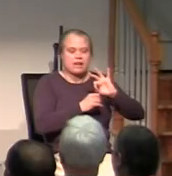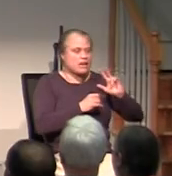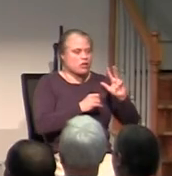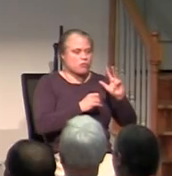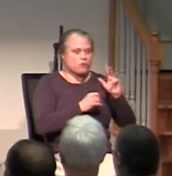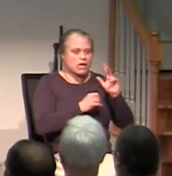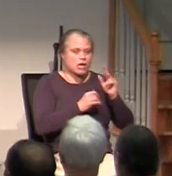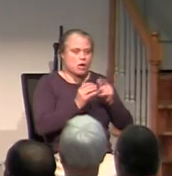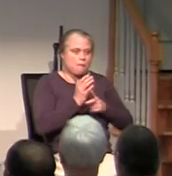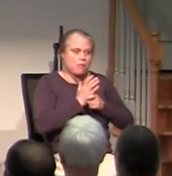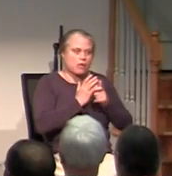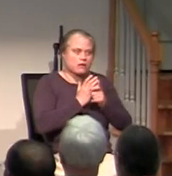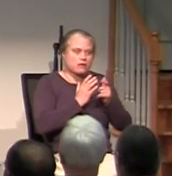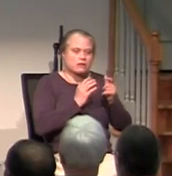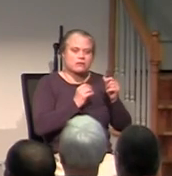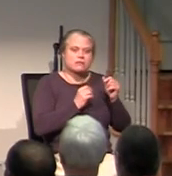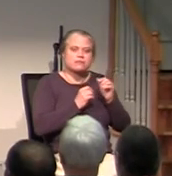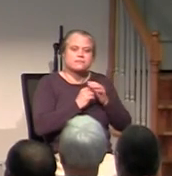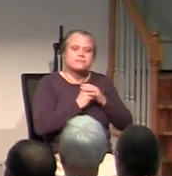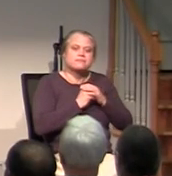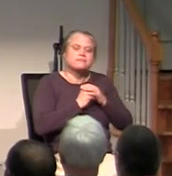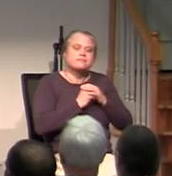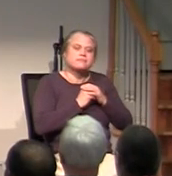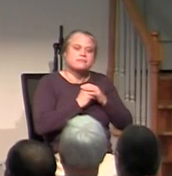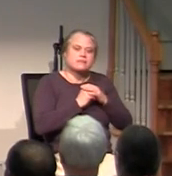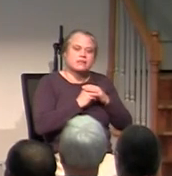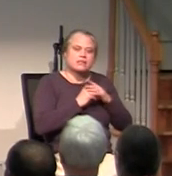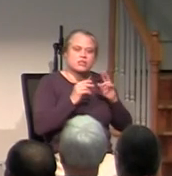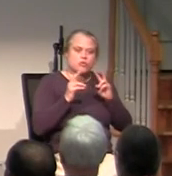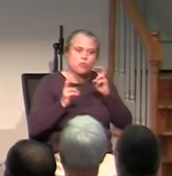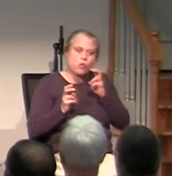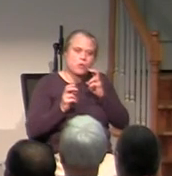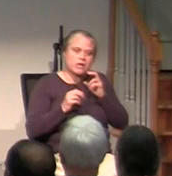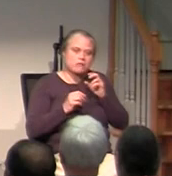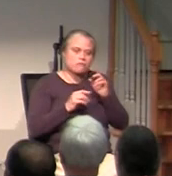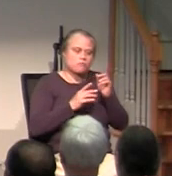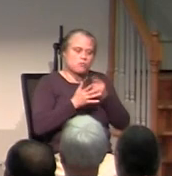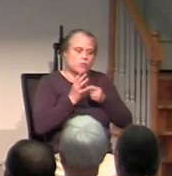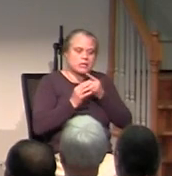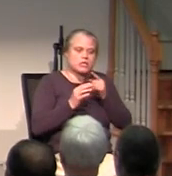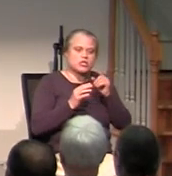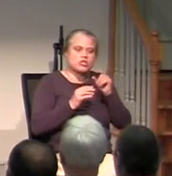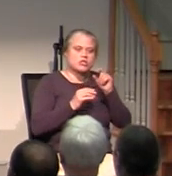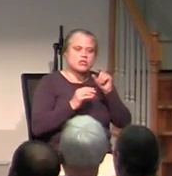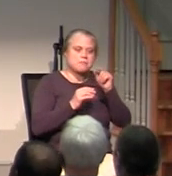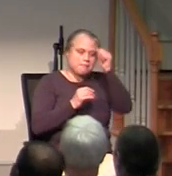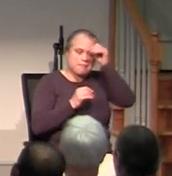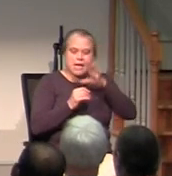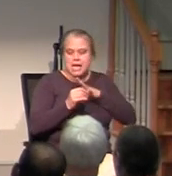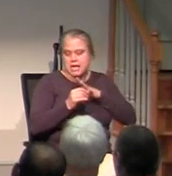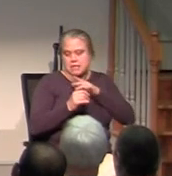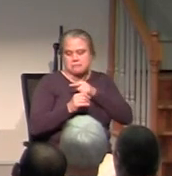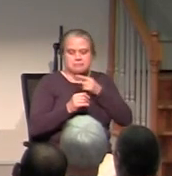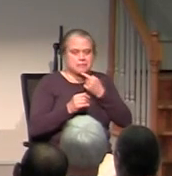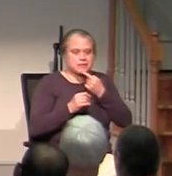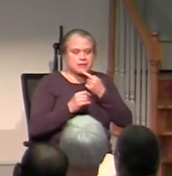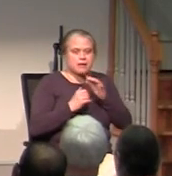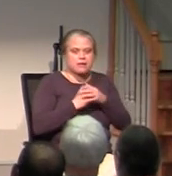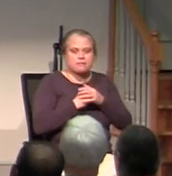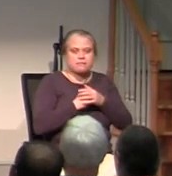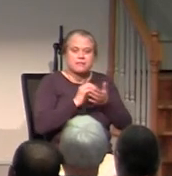1893. So Jones is quoting Starr and what Ellen White had told him. He became an Adventist